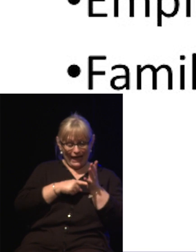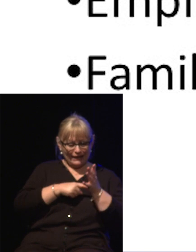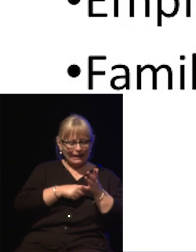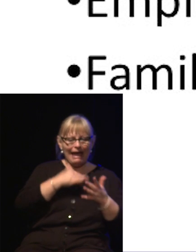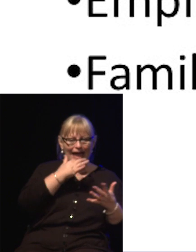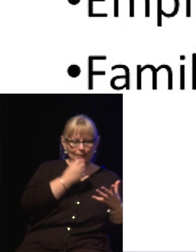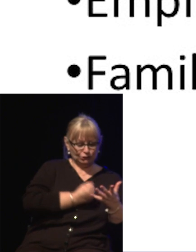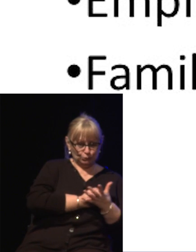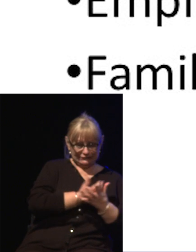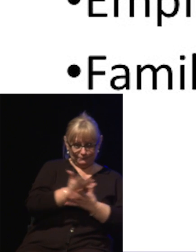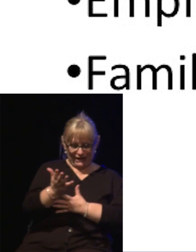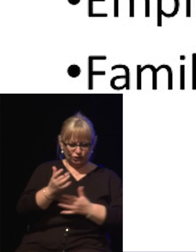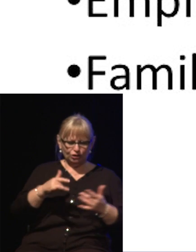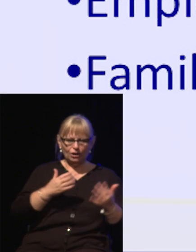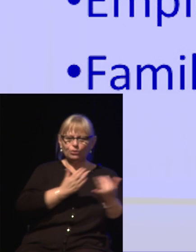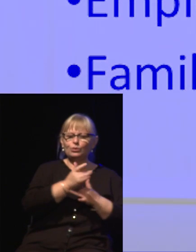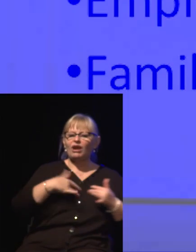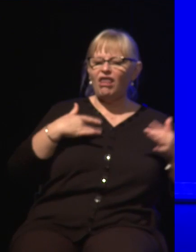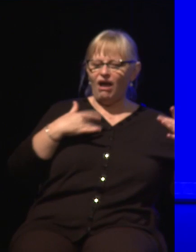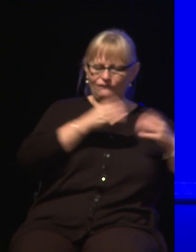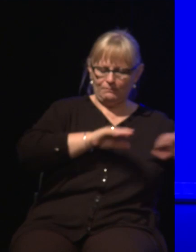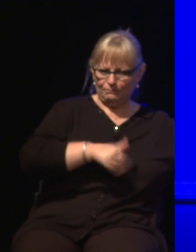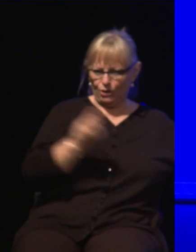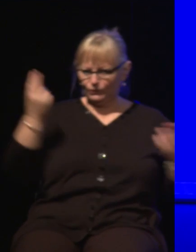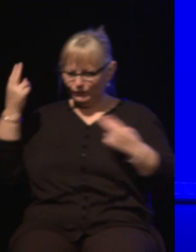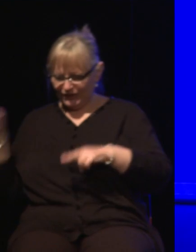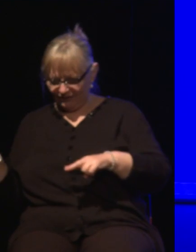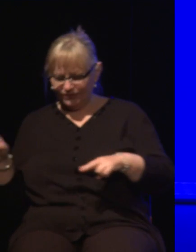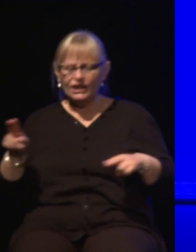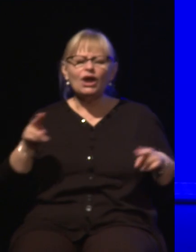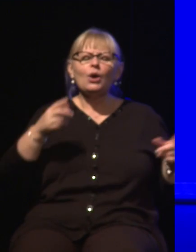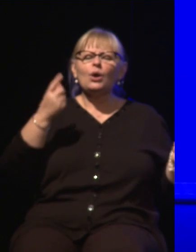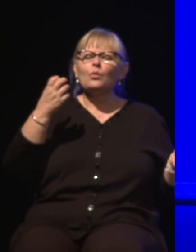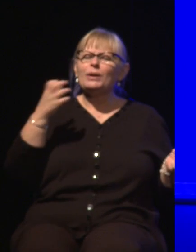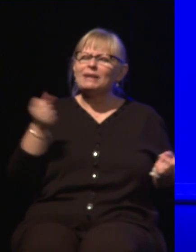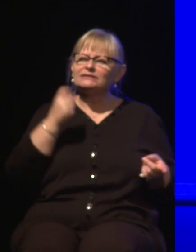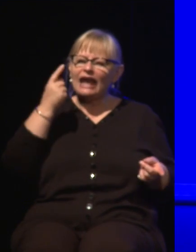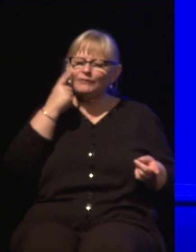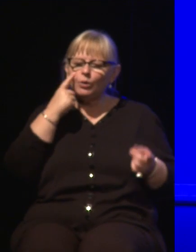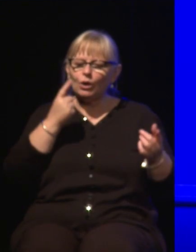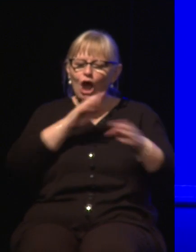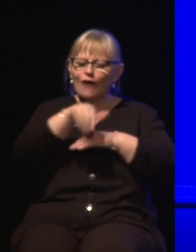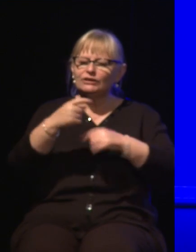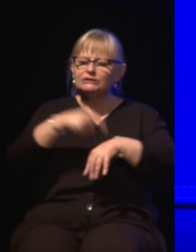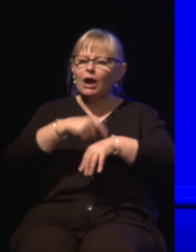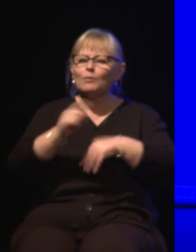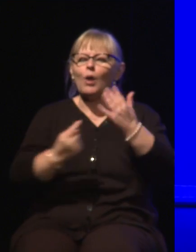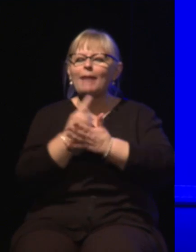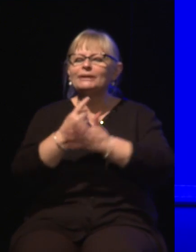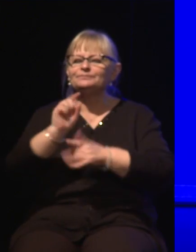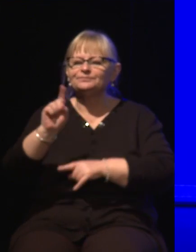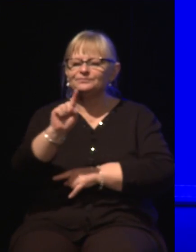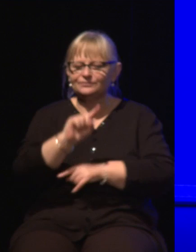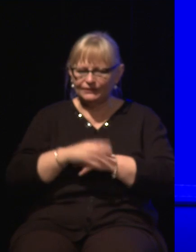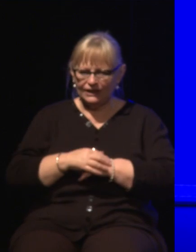spending across the life course, to understand the nature of risks, we need to look at what happens over time. And we need to